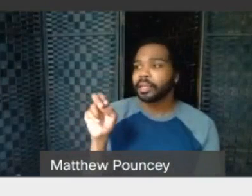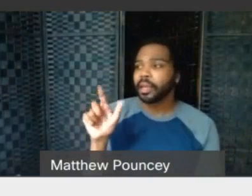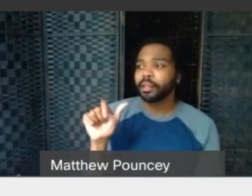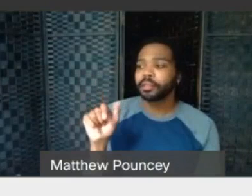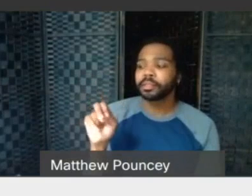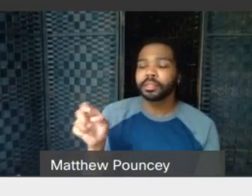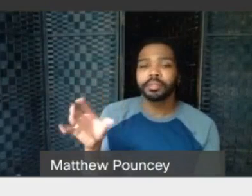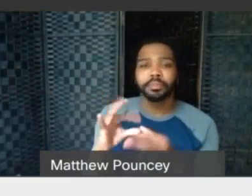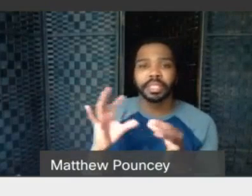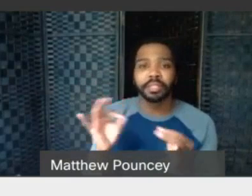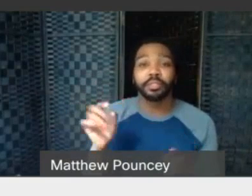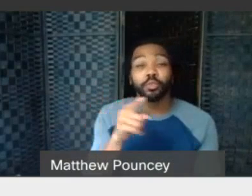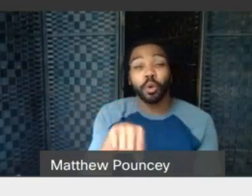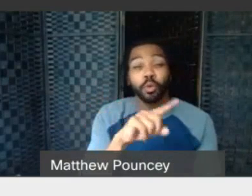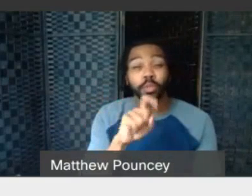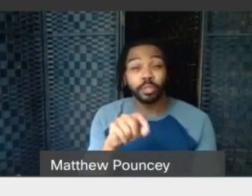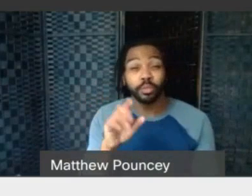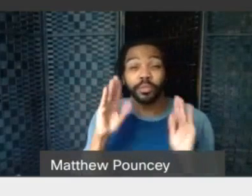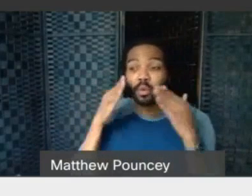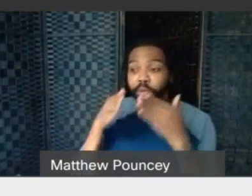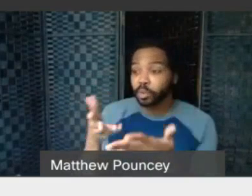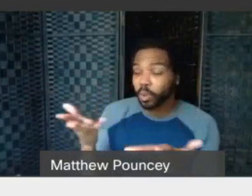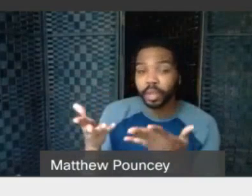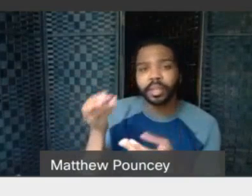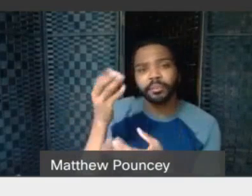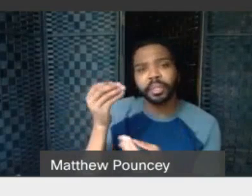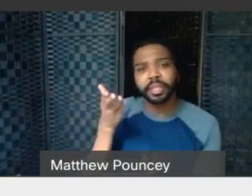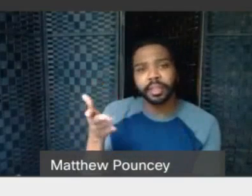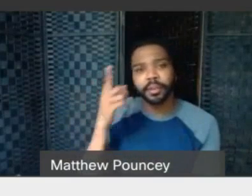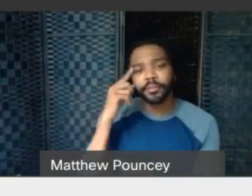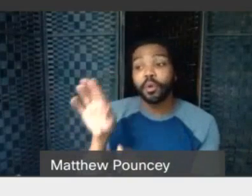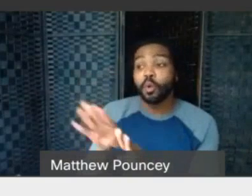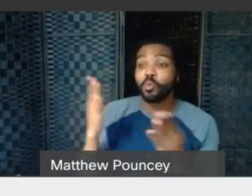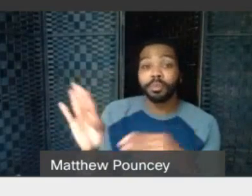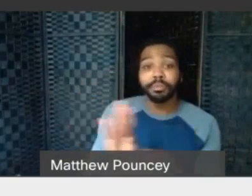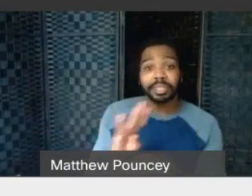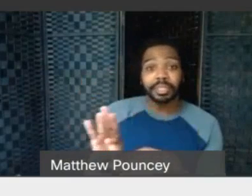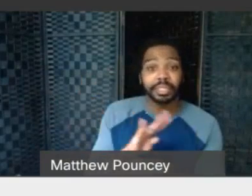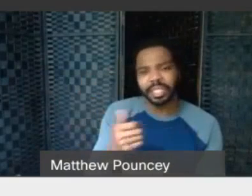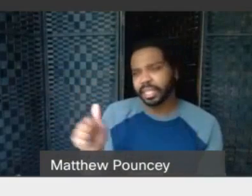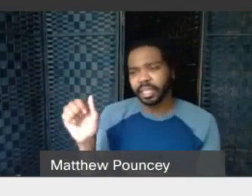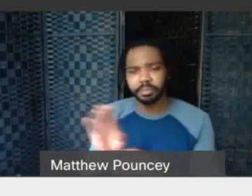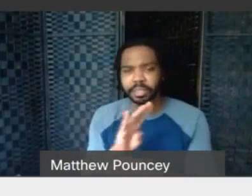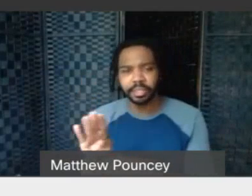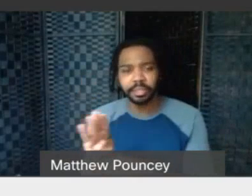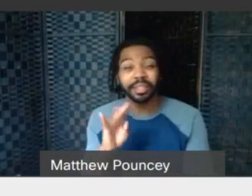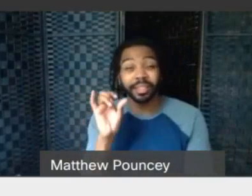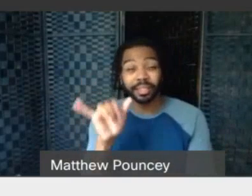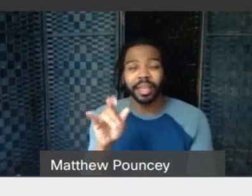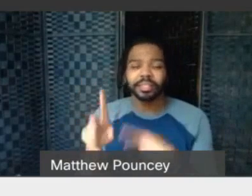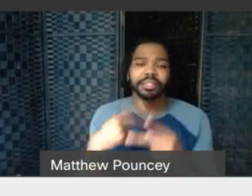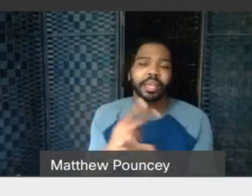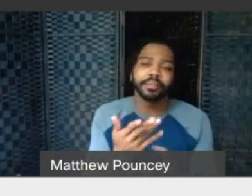need to look to is the guidance that's there for running any business. And, that's the kind